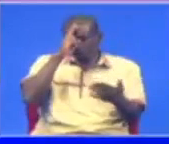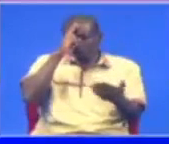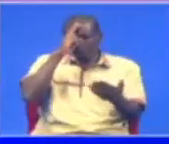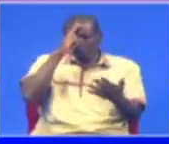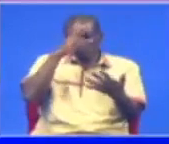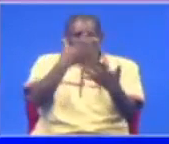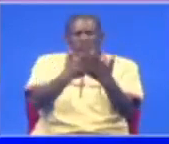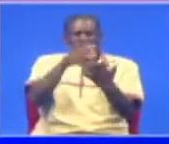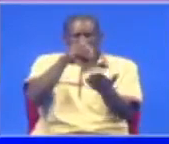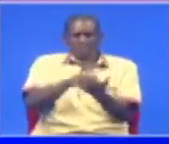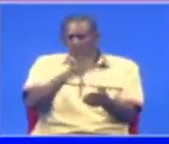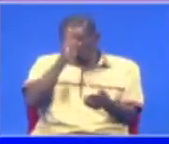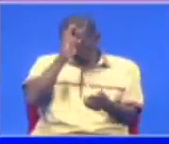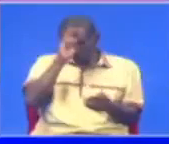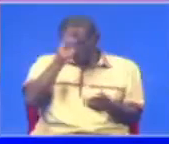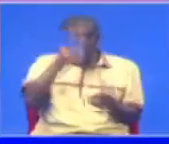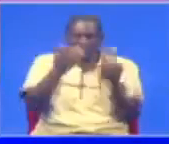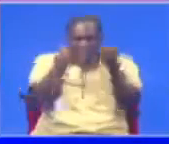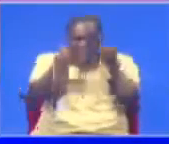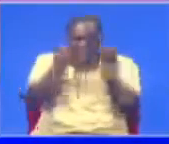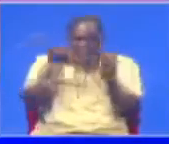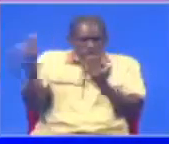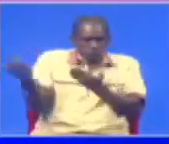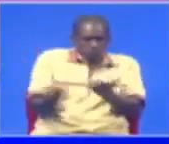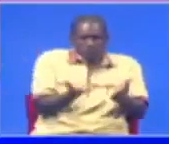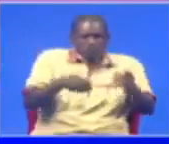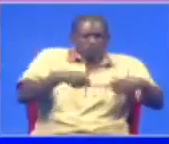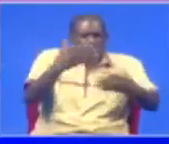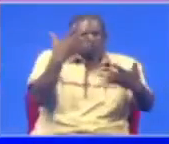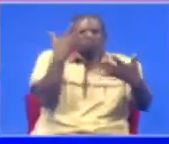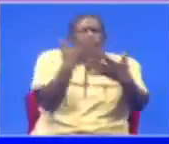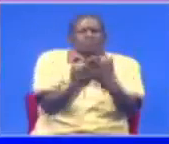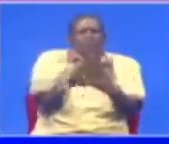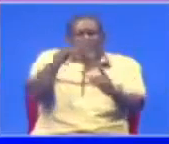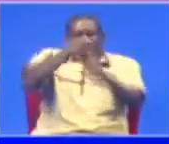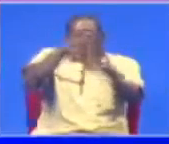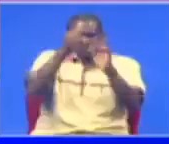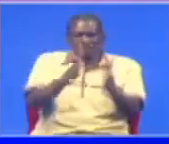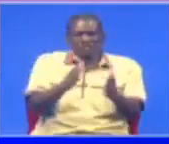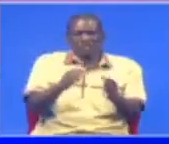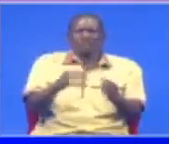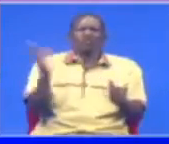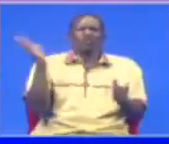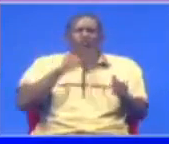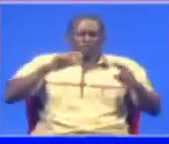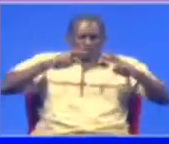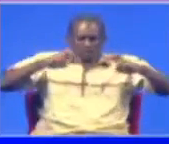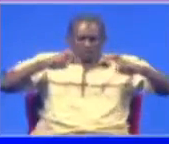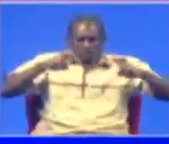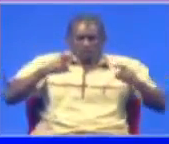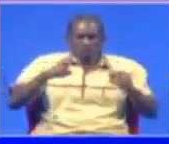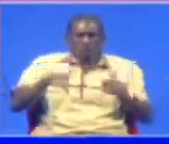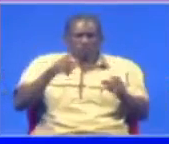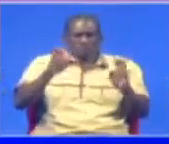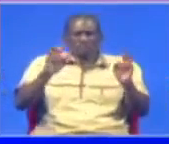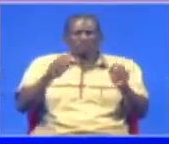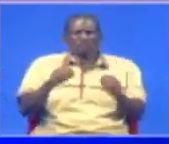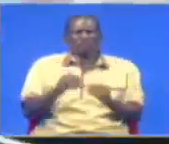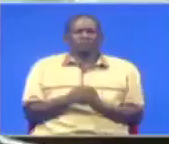have requested the court to allow them to continue detaining the activist to conclude investigations into the matter.